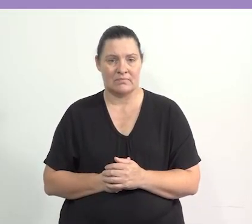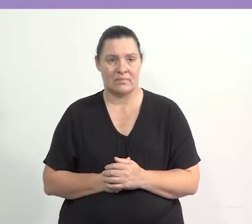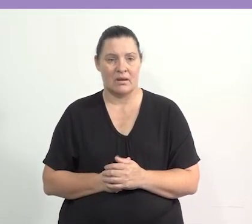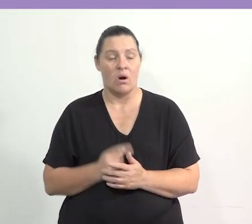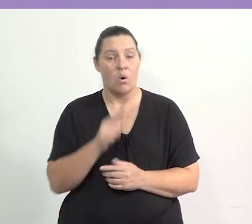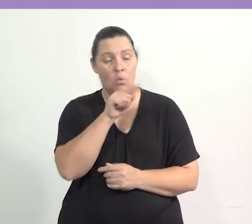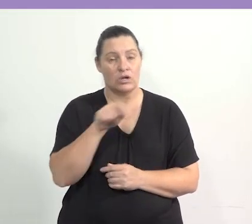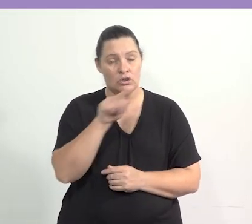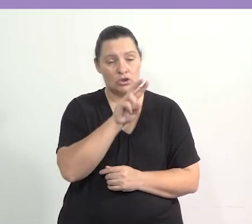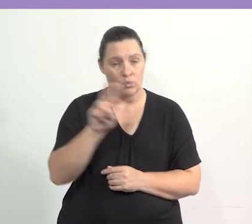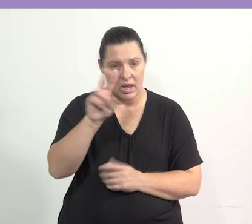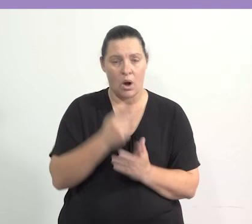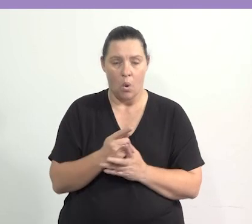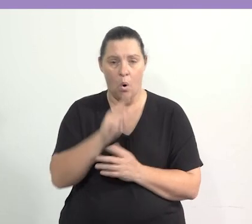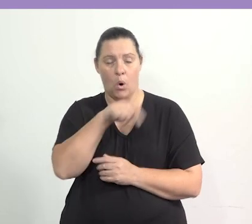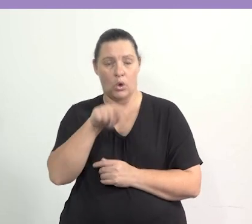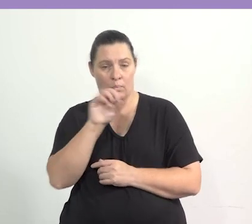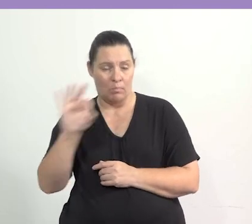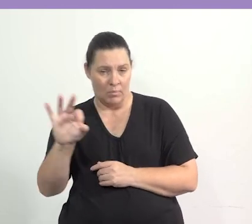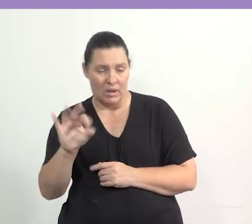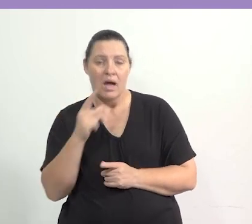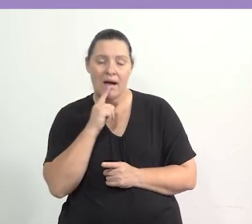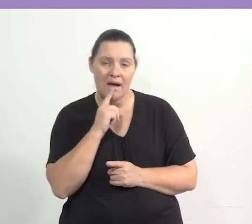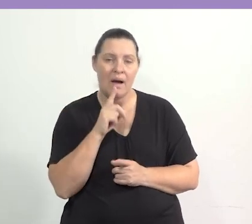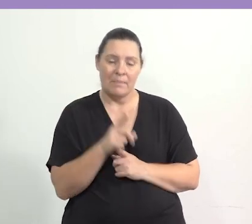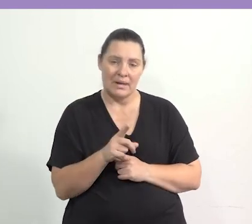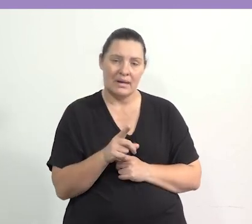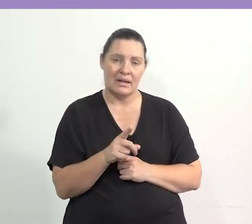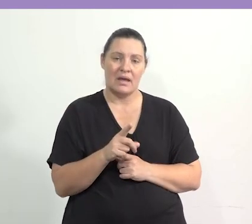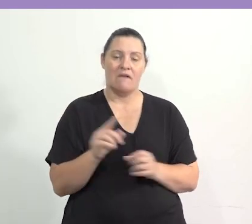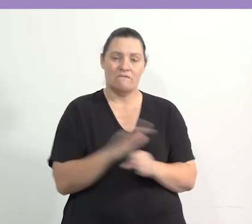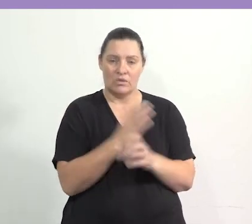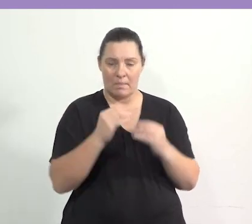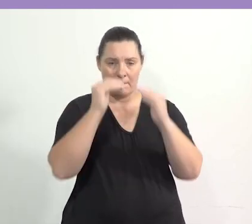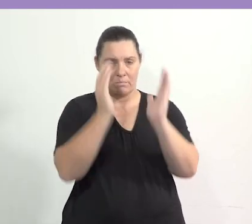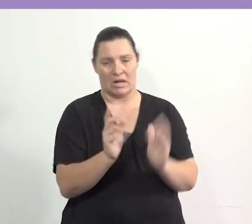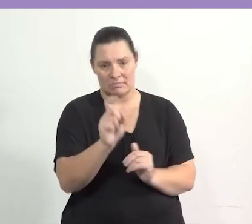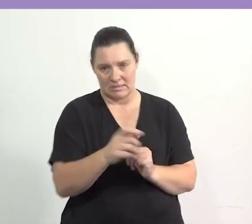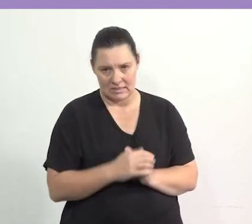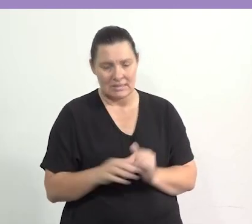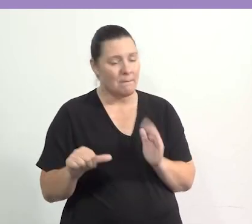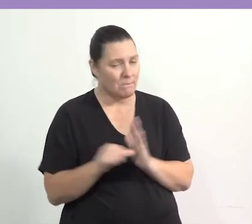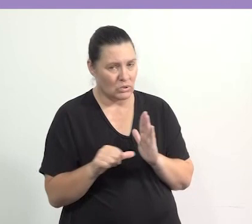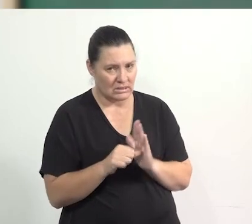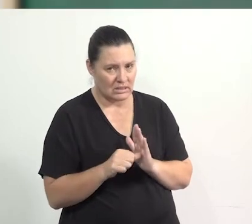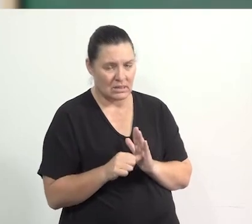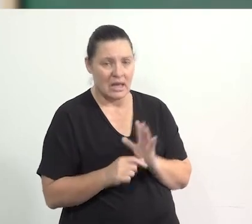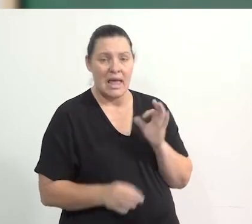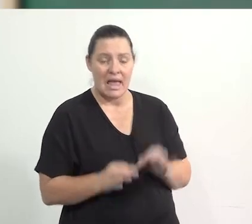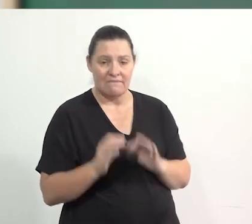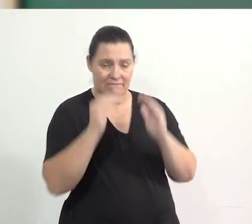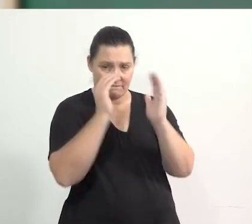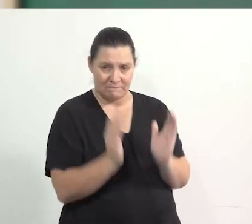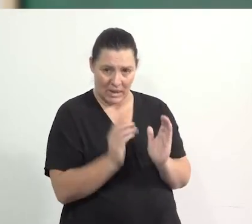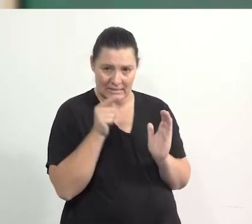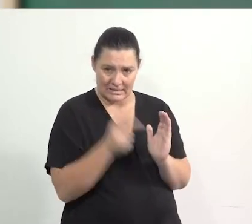When squaring or cubing an integer, place the integer in brackets. This is very important because when the